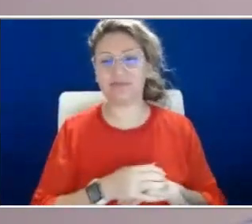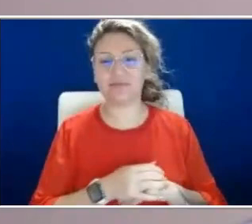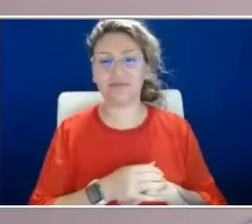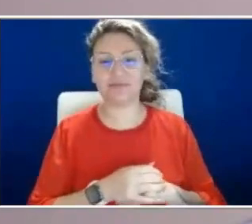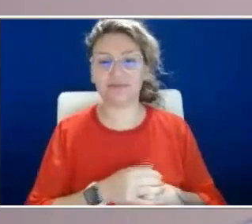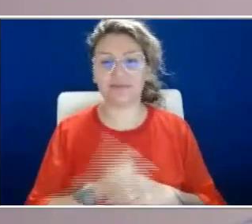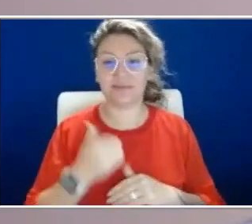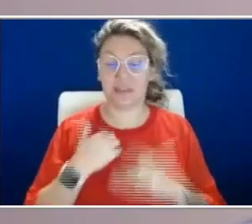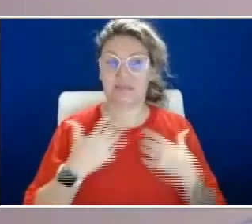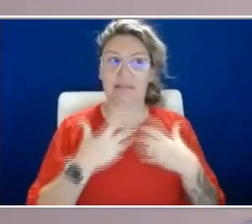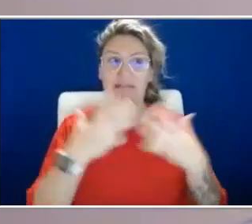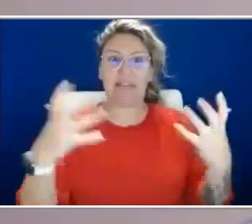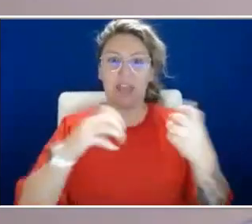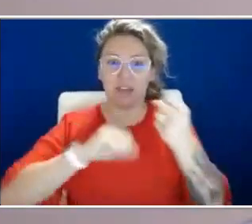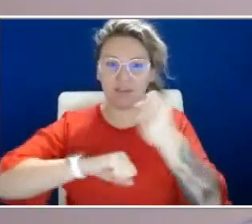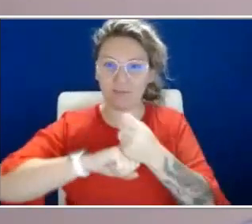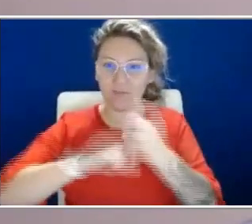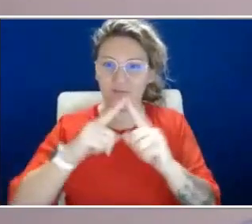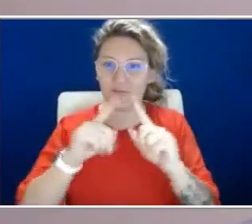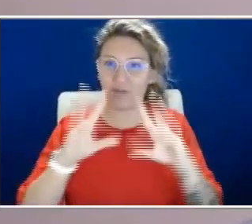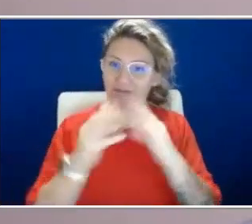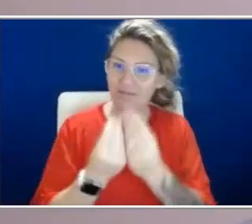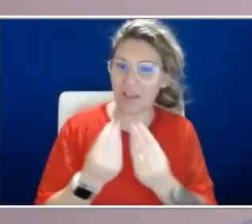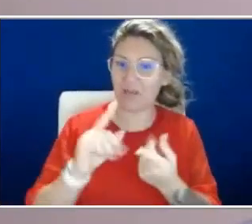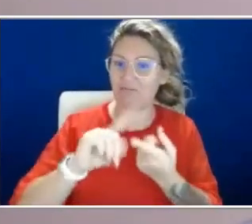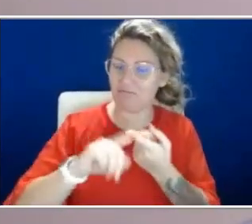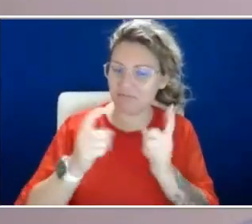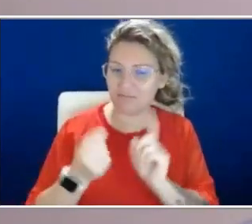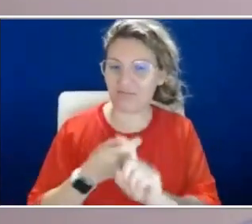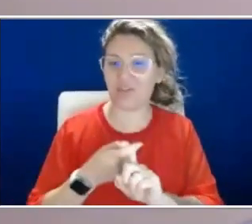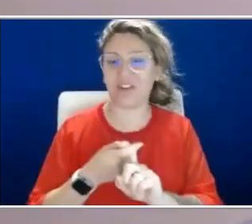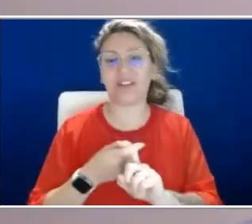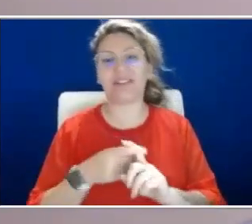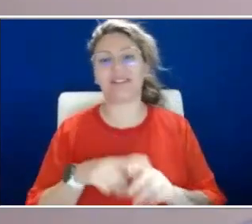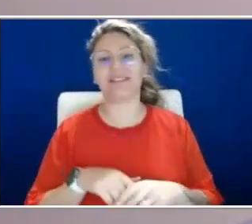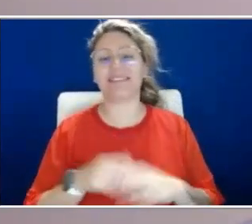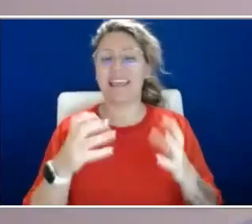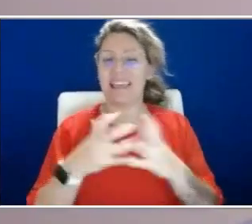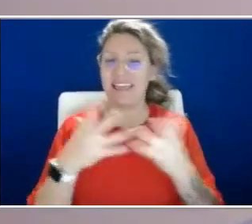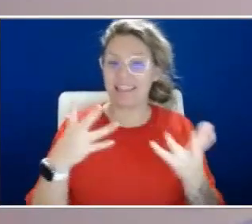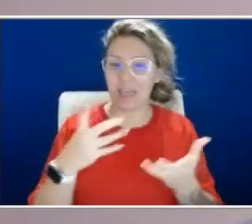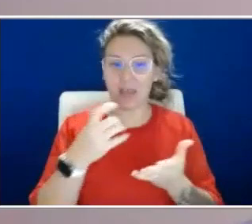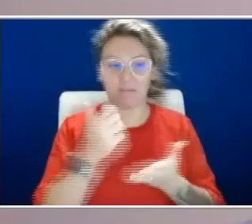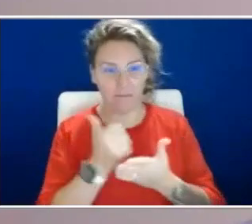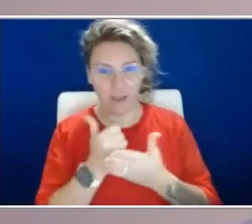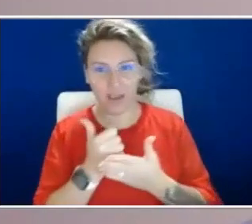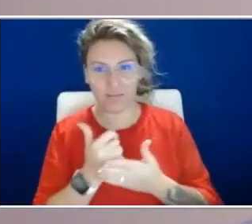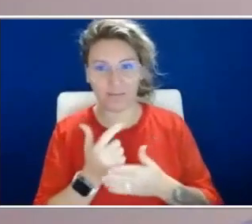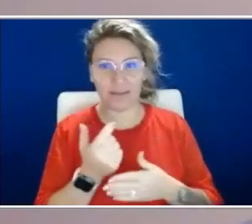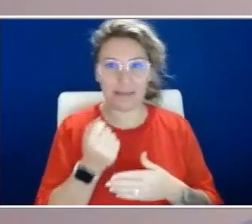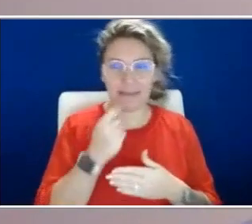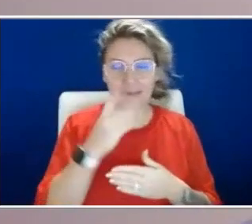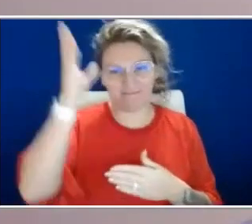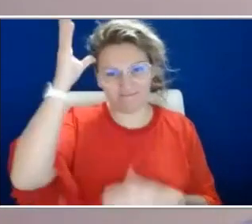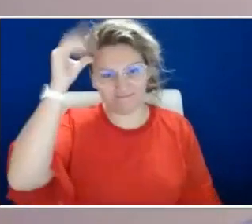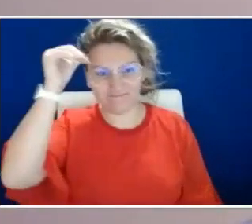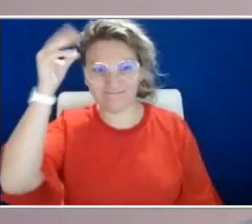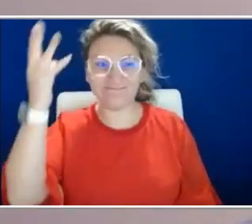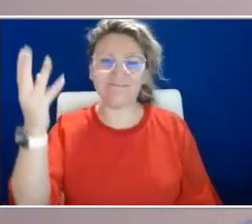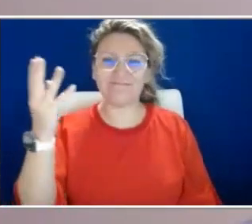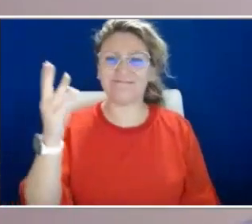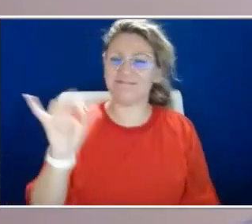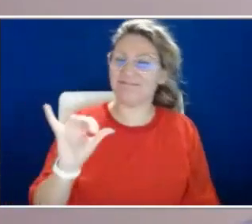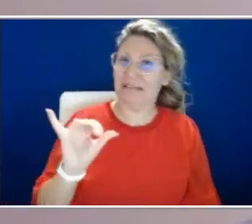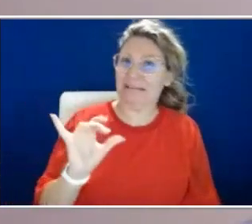had a lot of support from family and friends for sure. A lot of help at first. I was a little stubborn, as Dr.